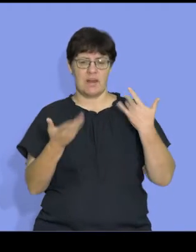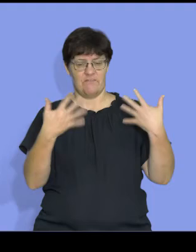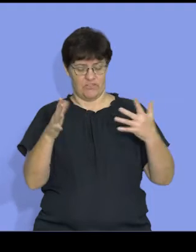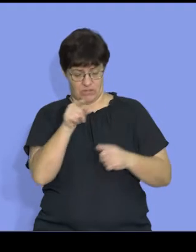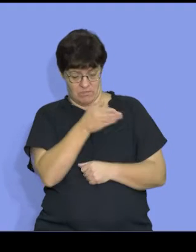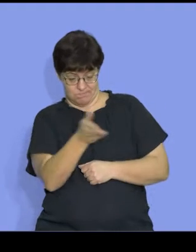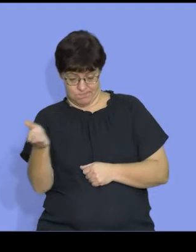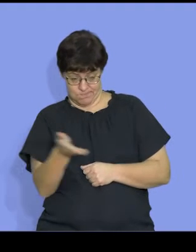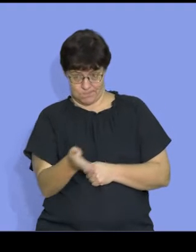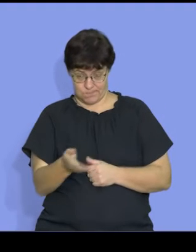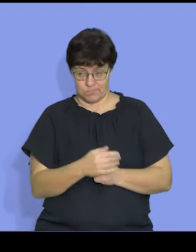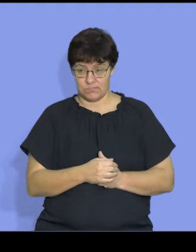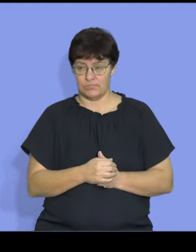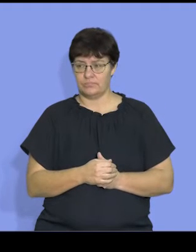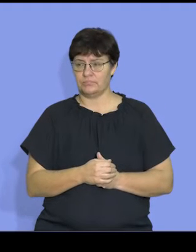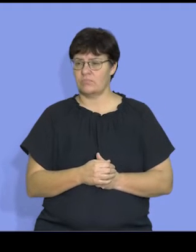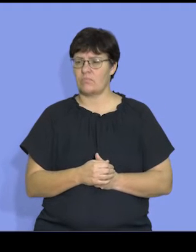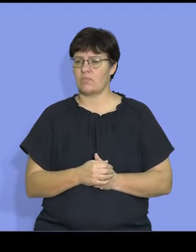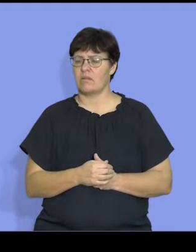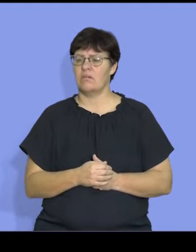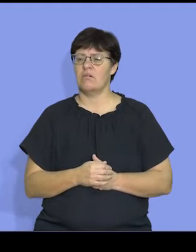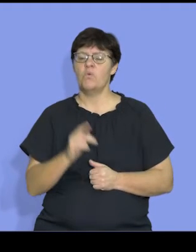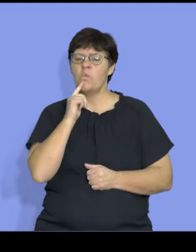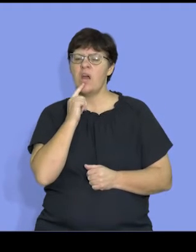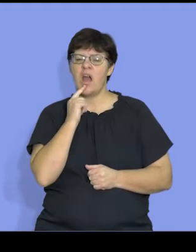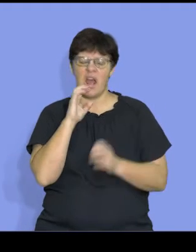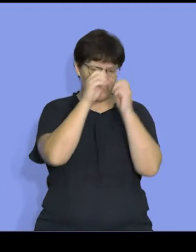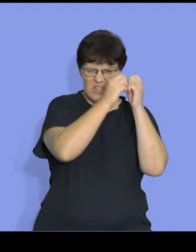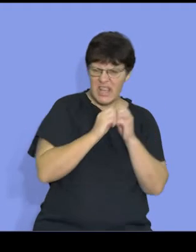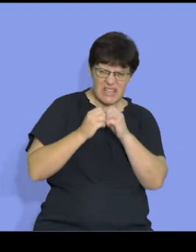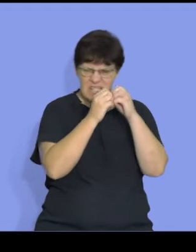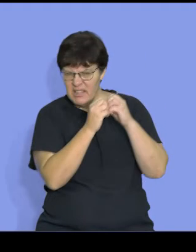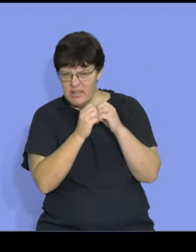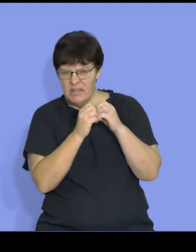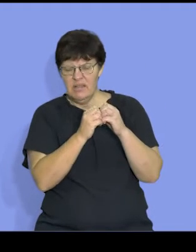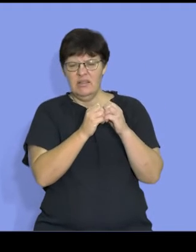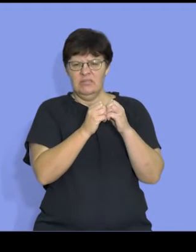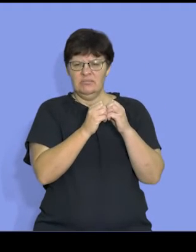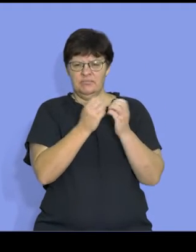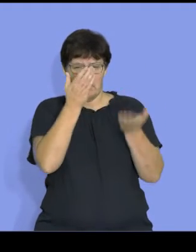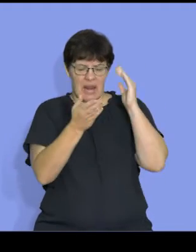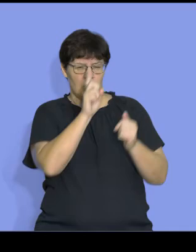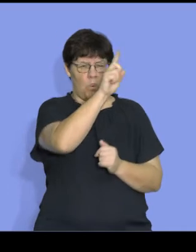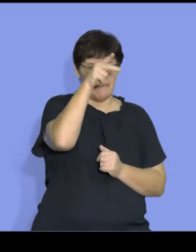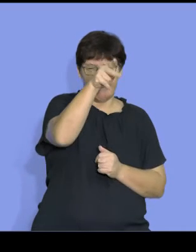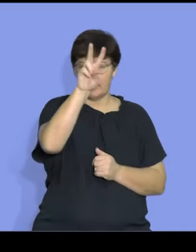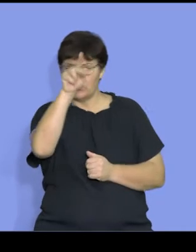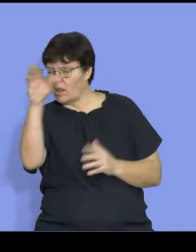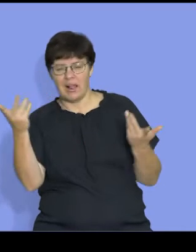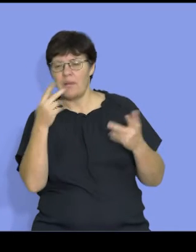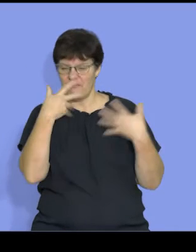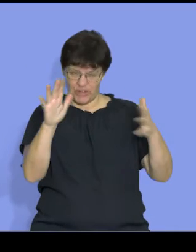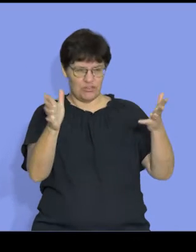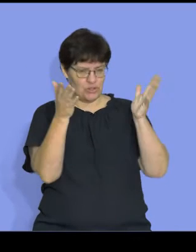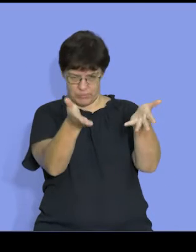saying we don't need to temper around, you know, the stoichiometry in terms of, you know, the stoichiometric ratio in